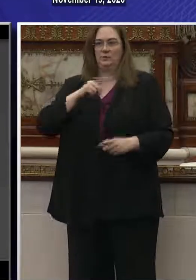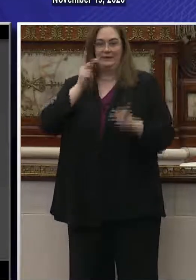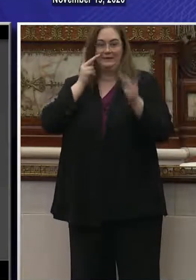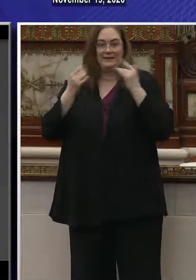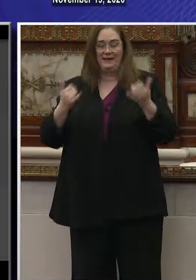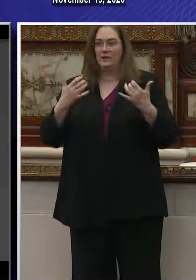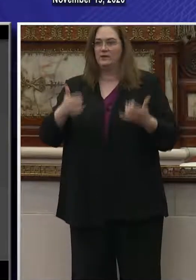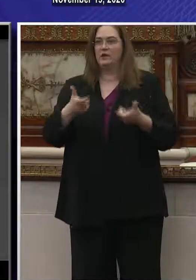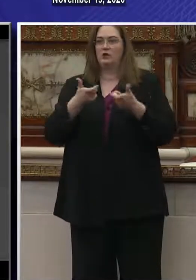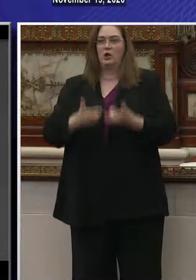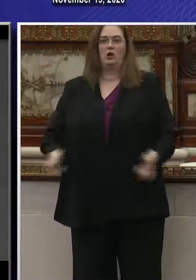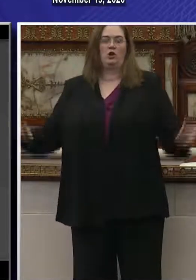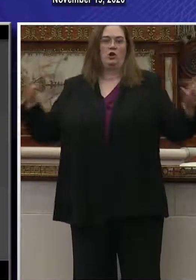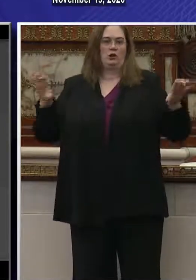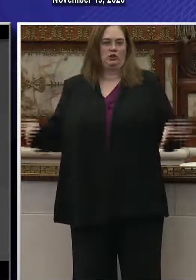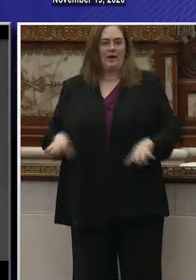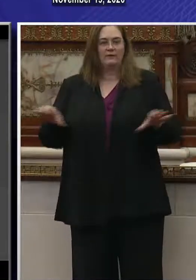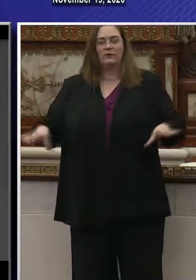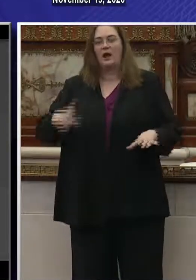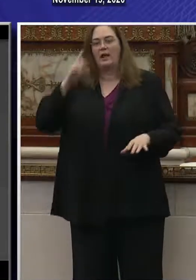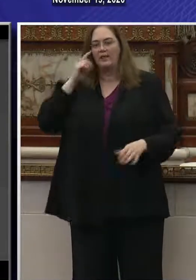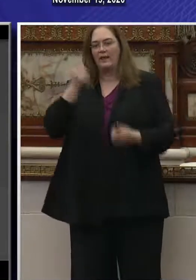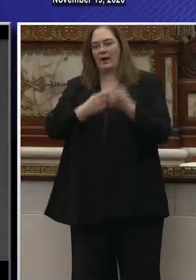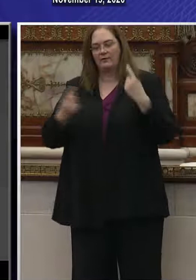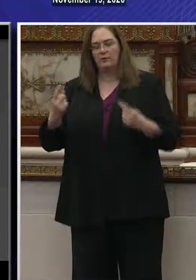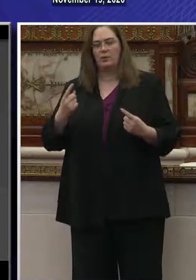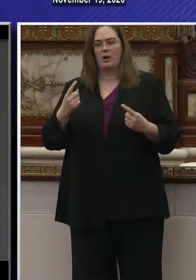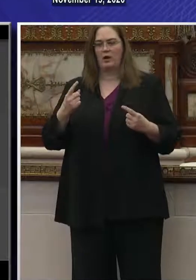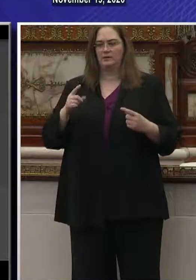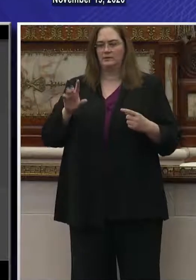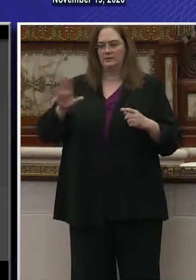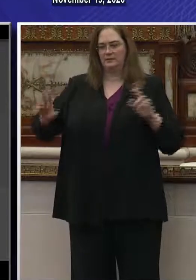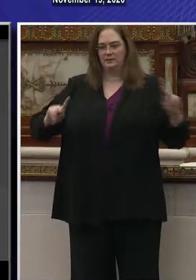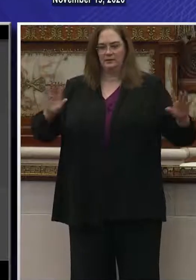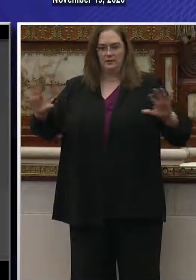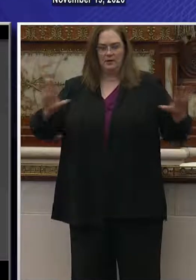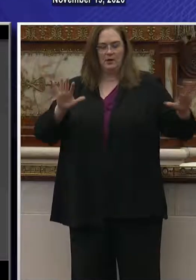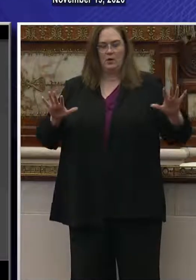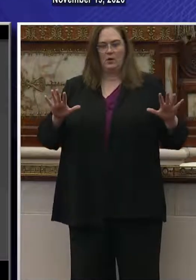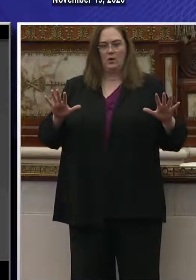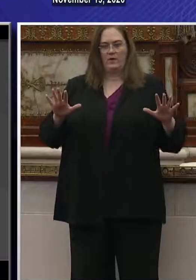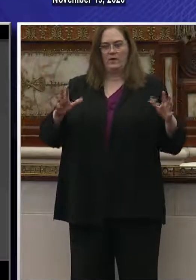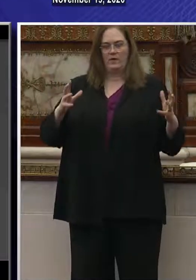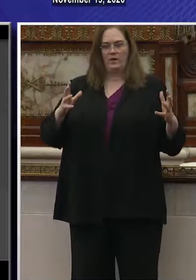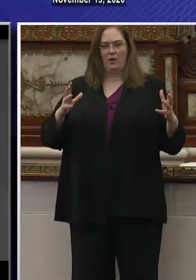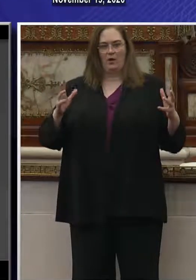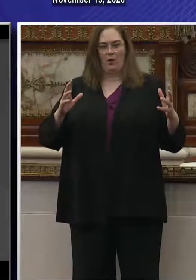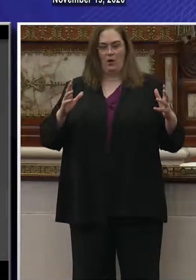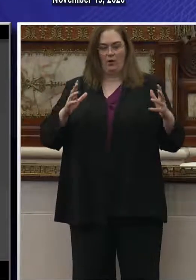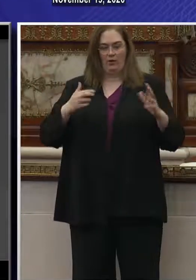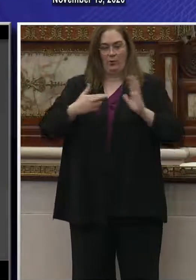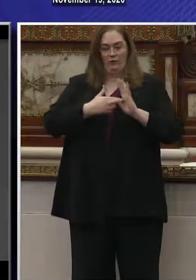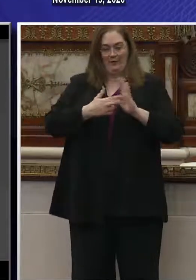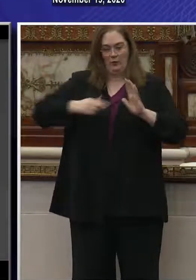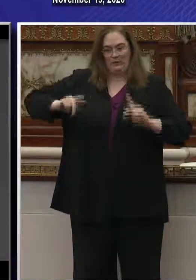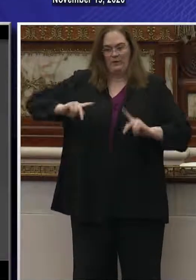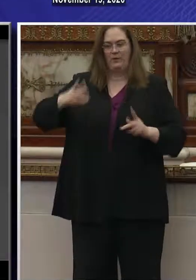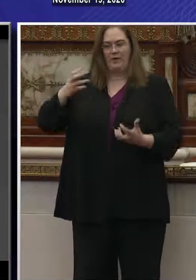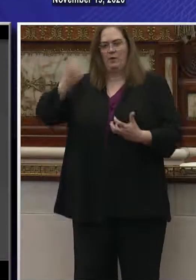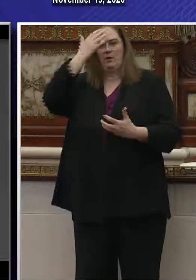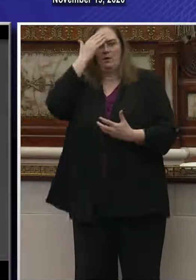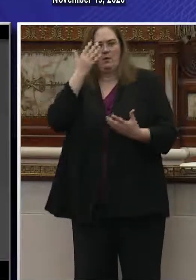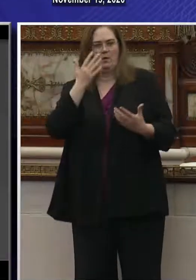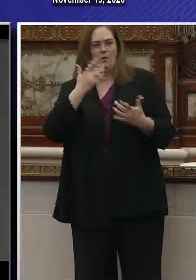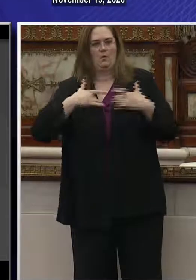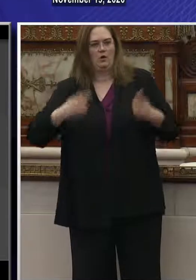now, this is such a large effort. I think that everyone's constituents are going to want to know every detail about this. And have a say in